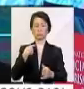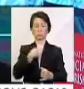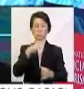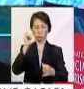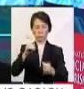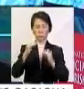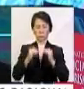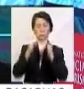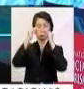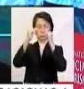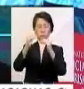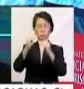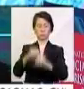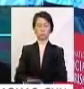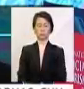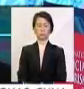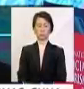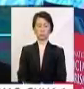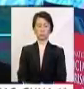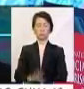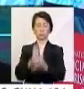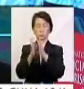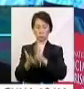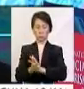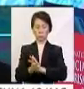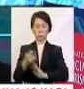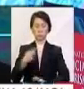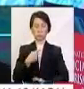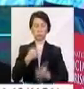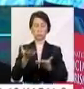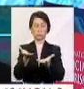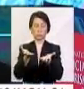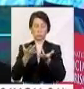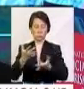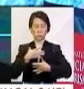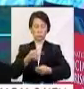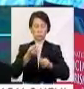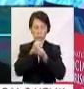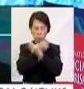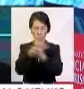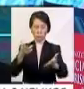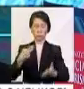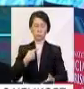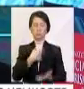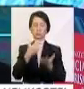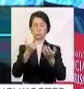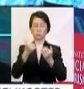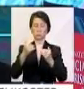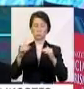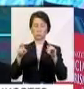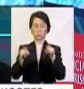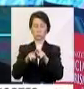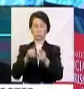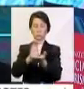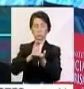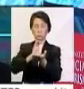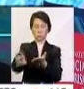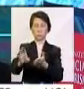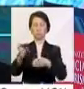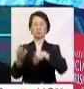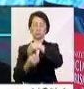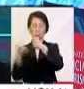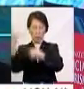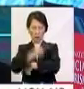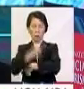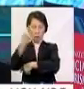be updated. In this regard, we would like to announce that we will be lowering the daily cash